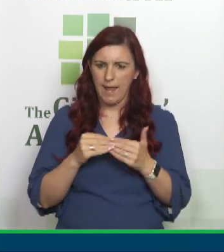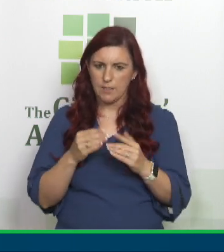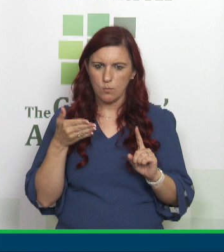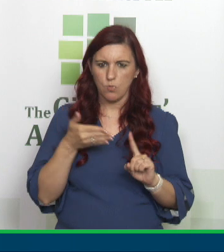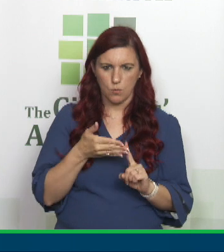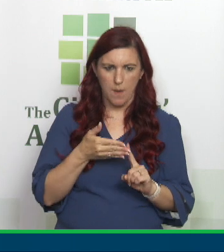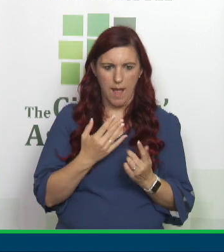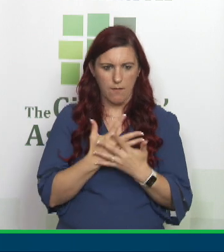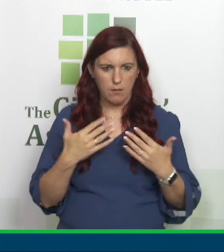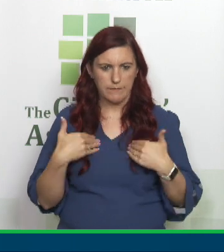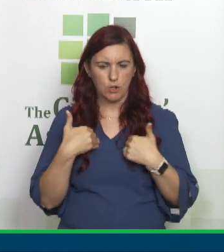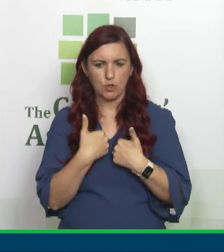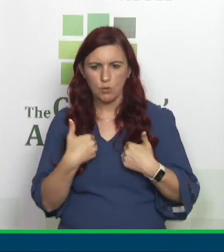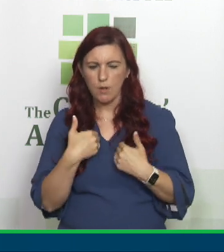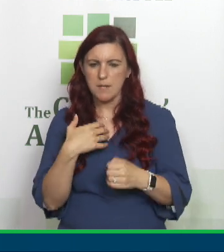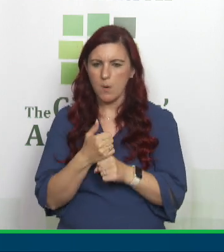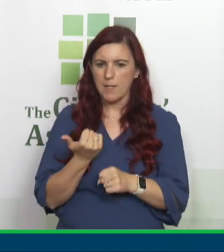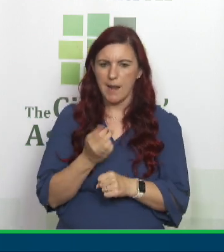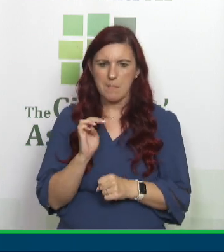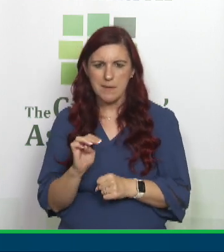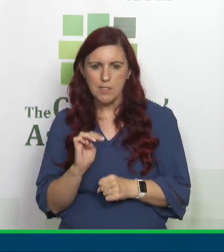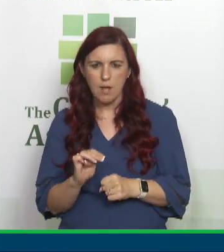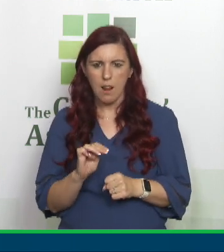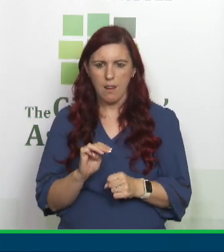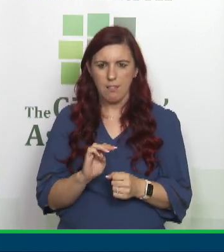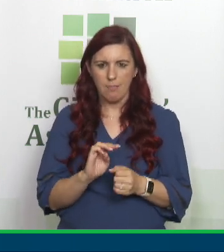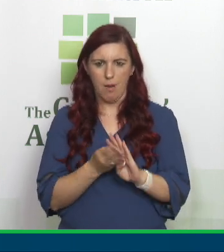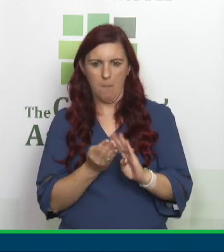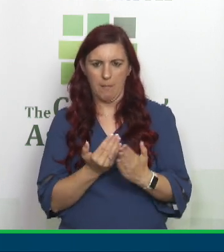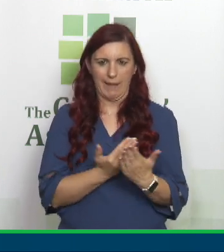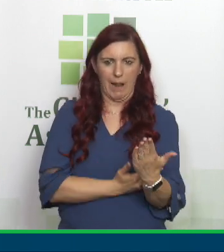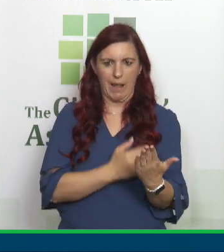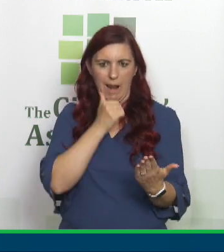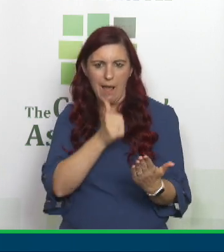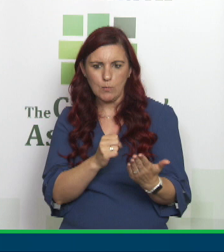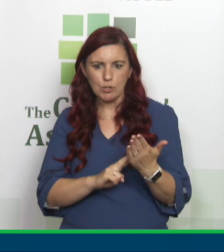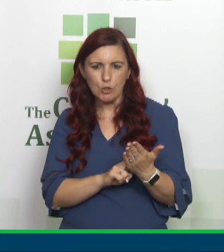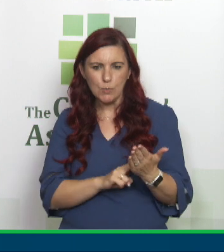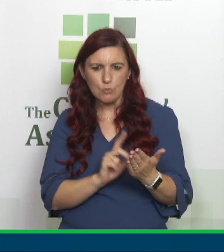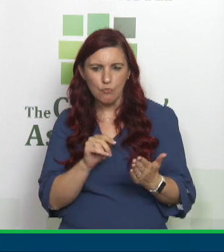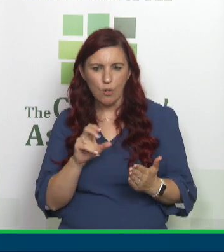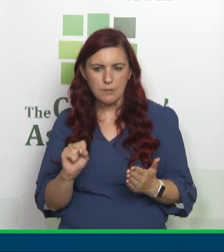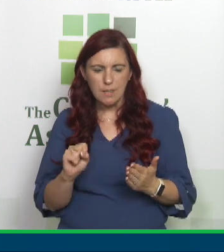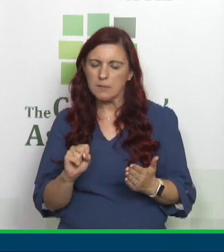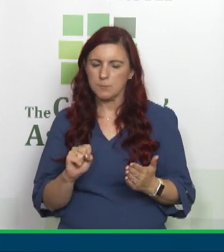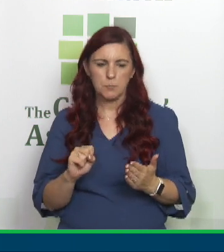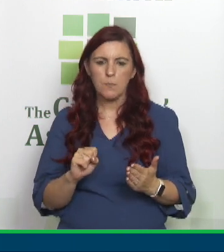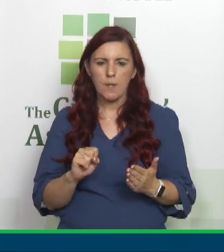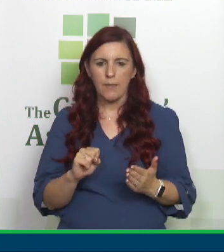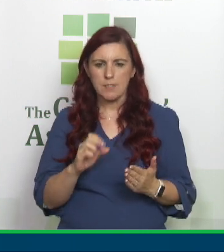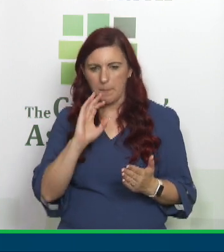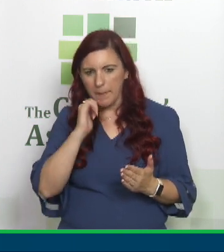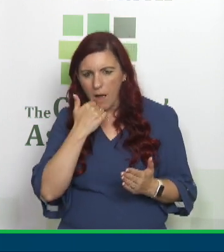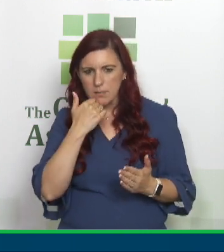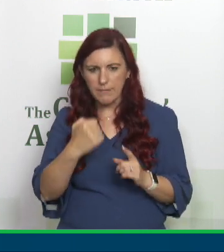grave concerns around any potential legalisation of controlled drugs. These concerns are based on the implications for the whole